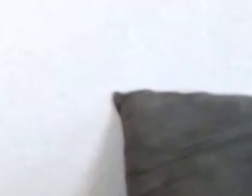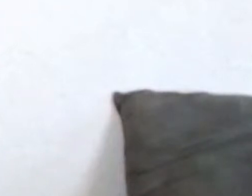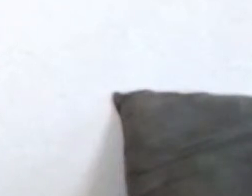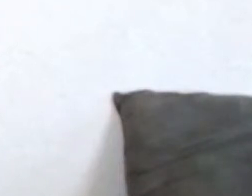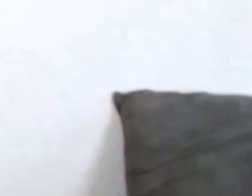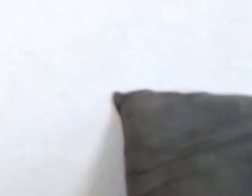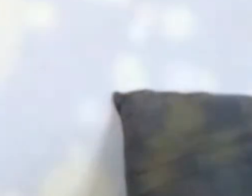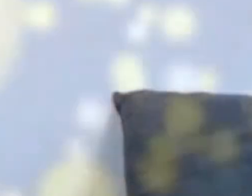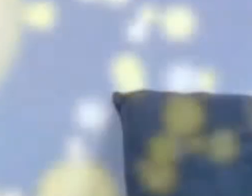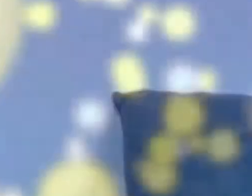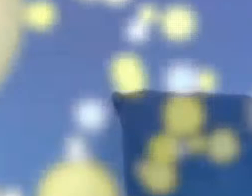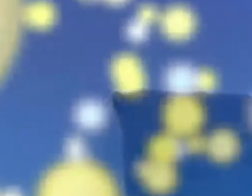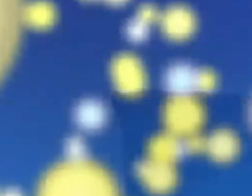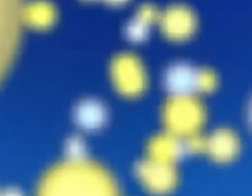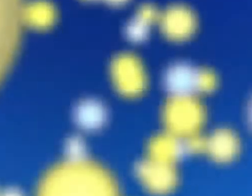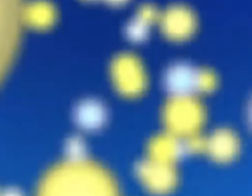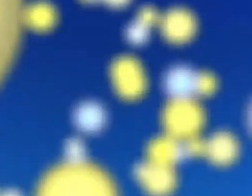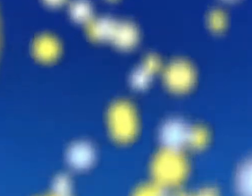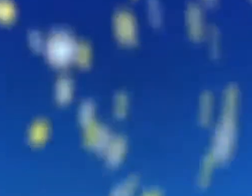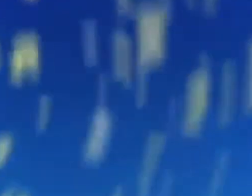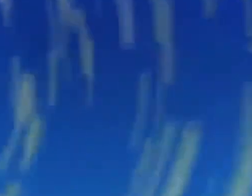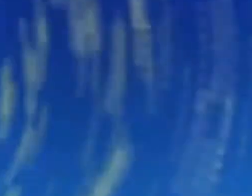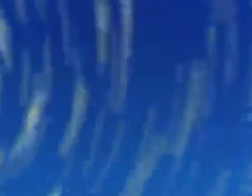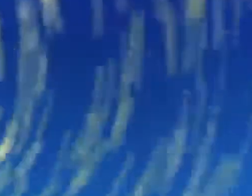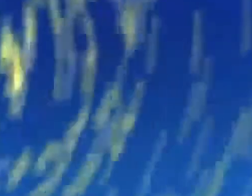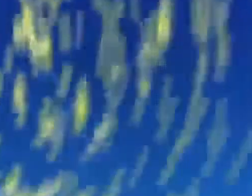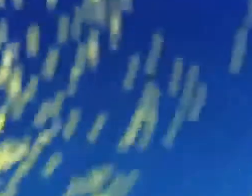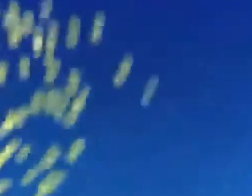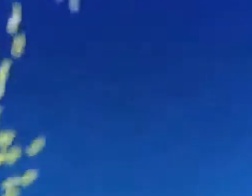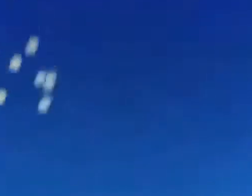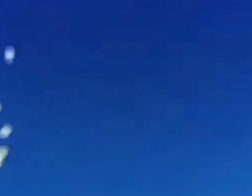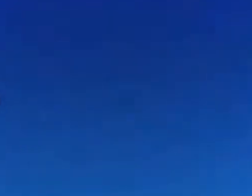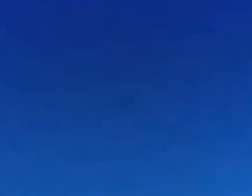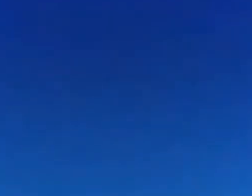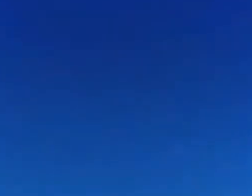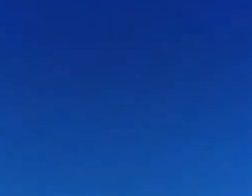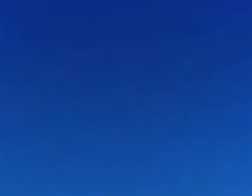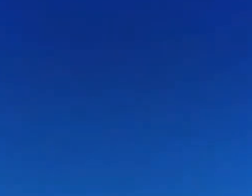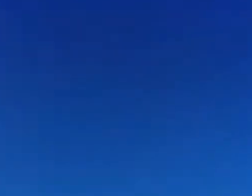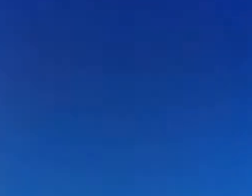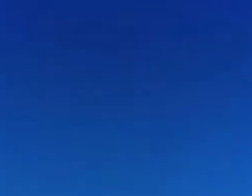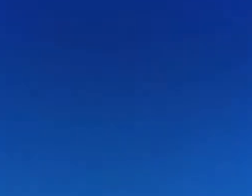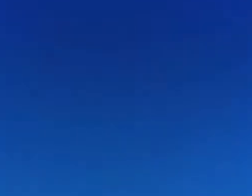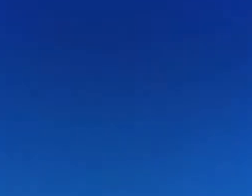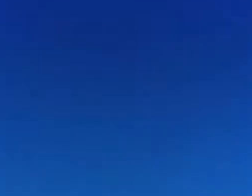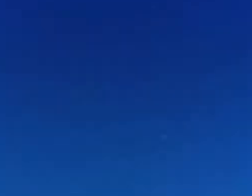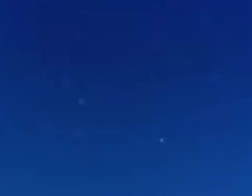day. Thank you.